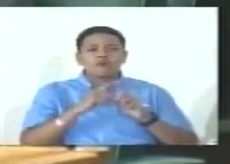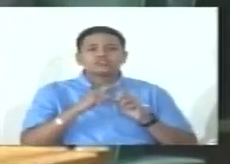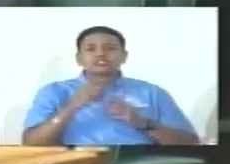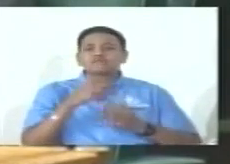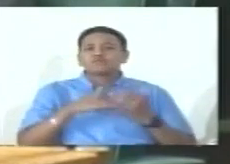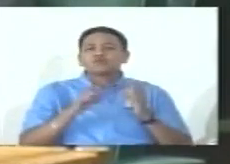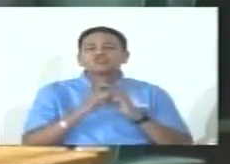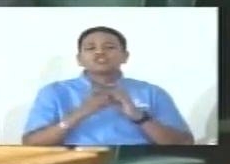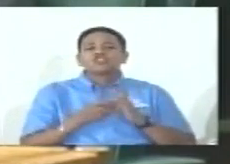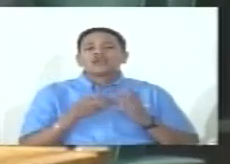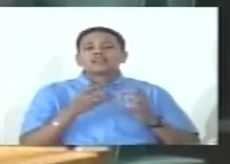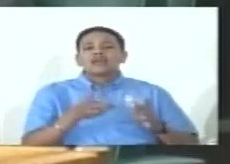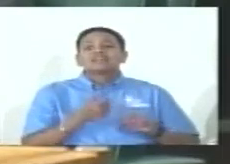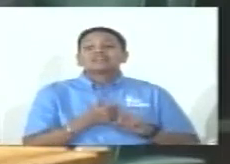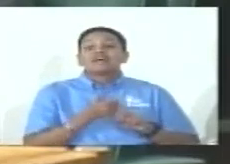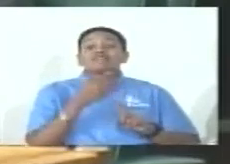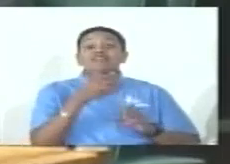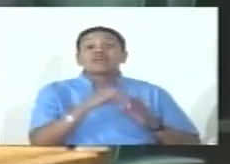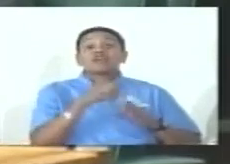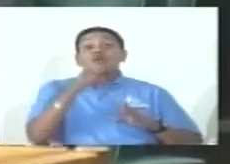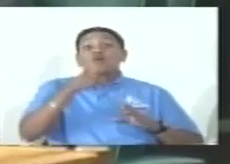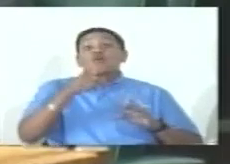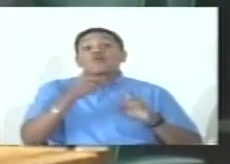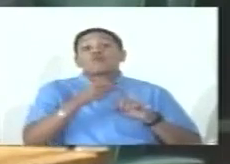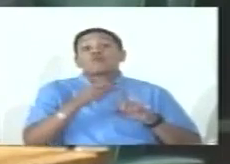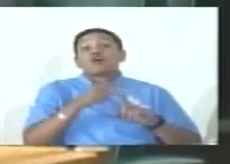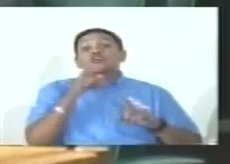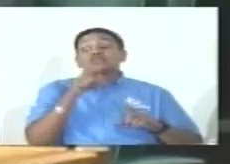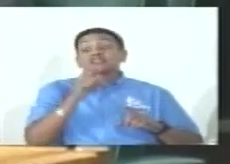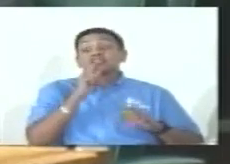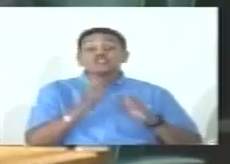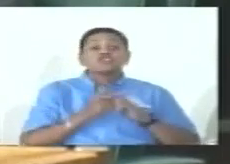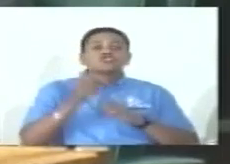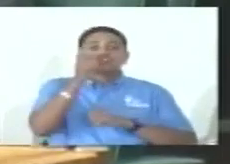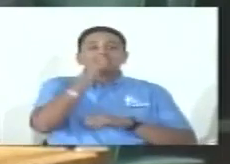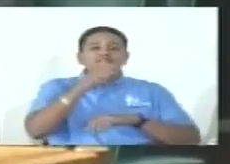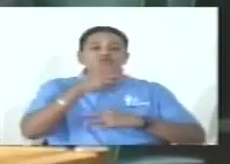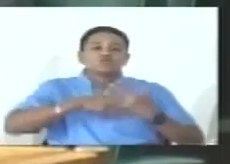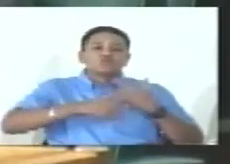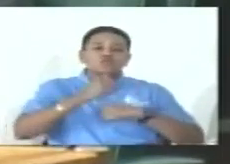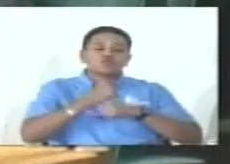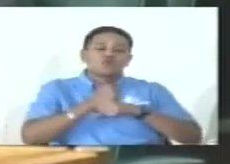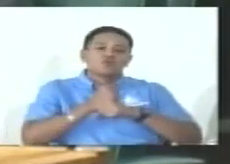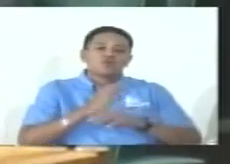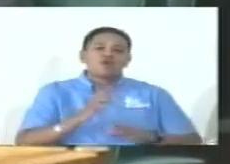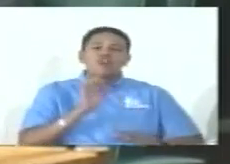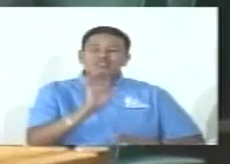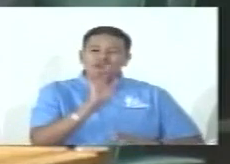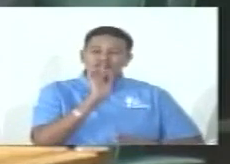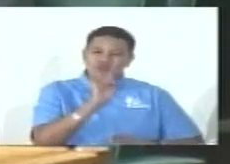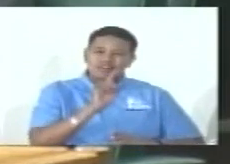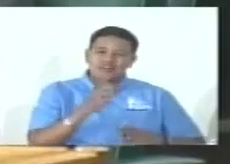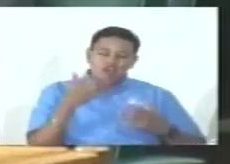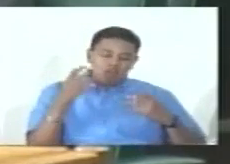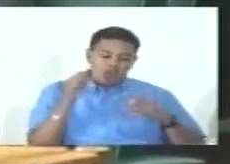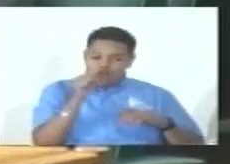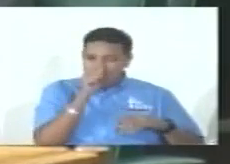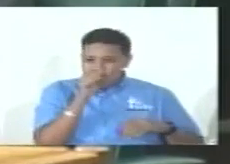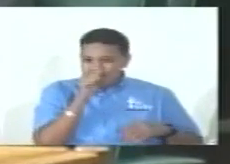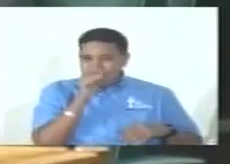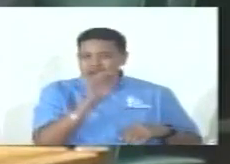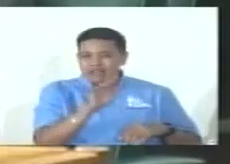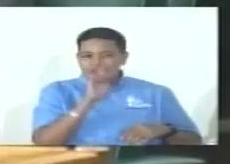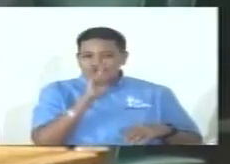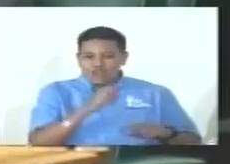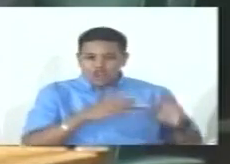change. She was their, in her own words, chief social worker. She was their confidant. She was their dear and